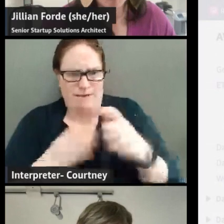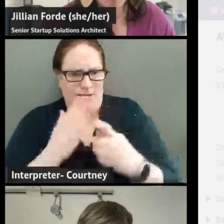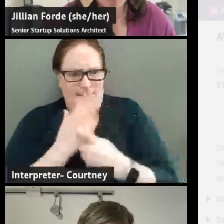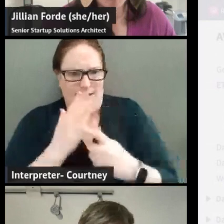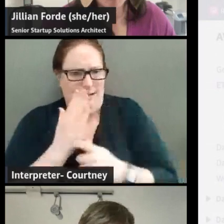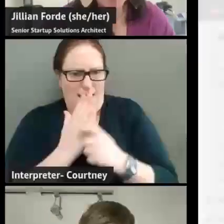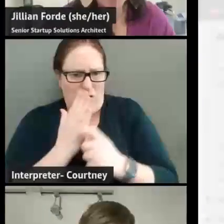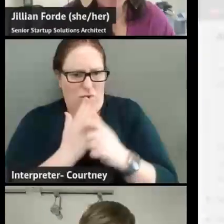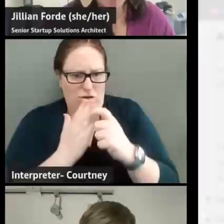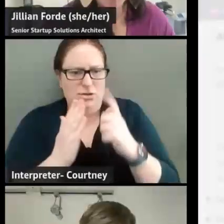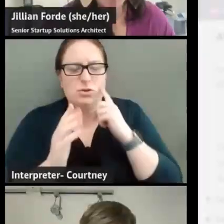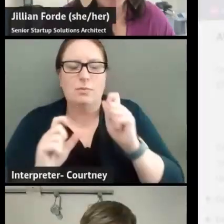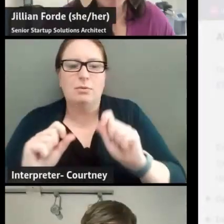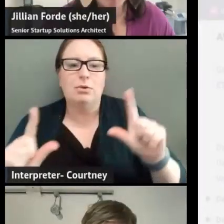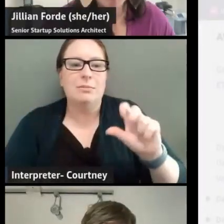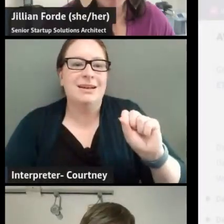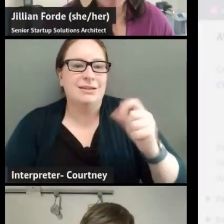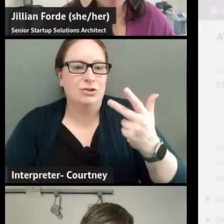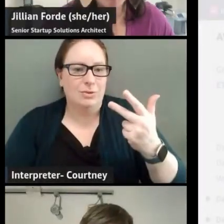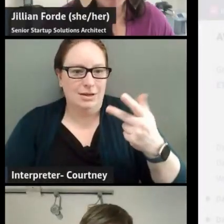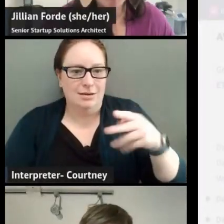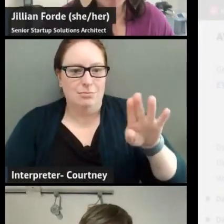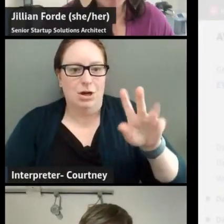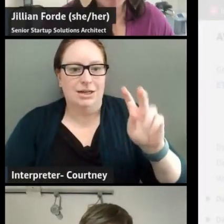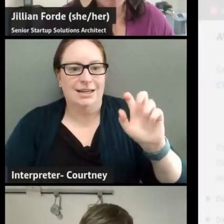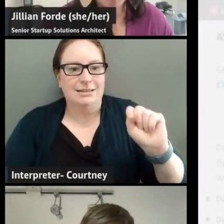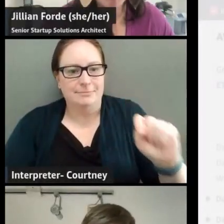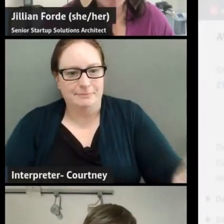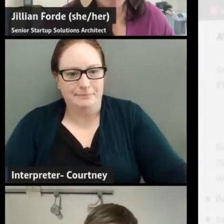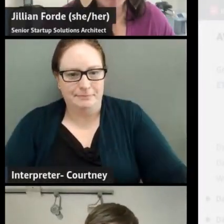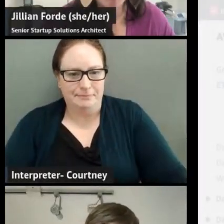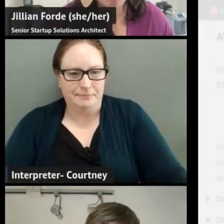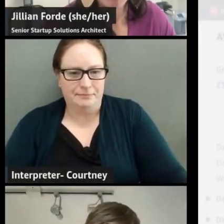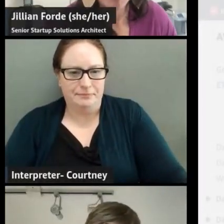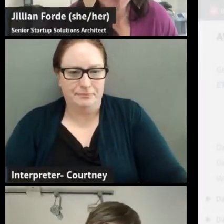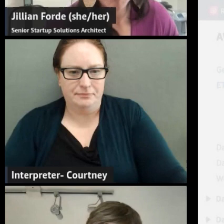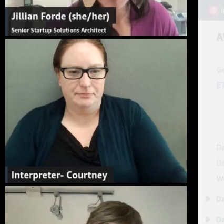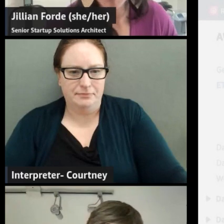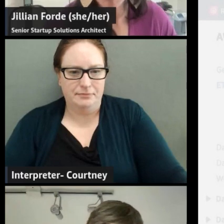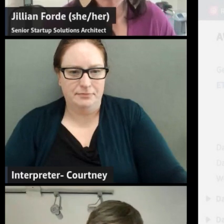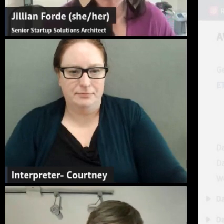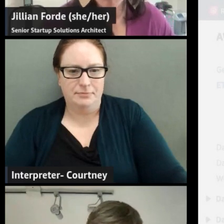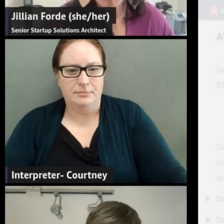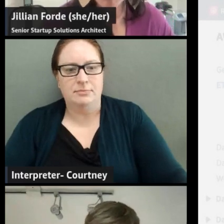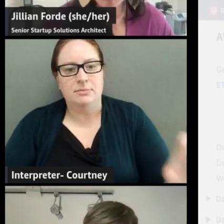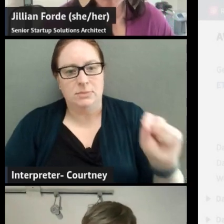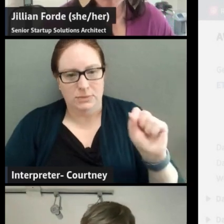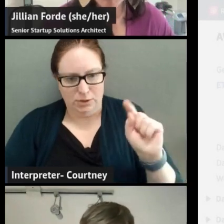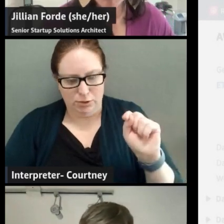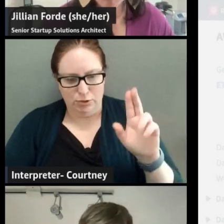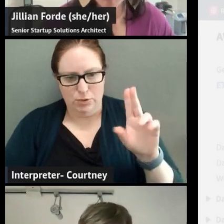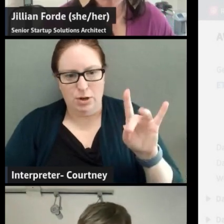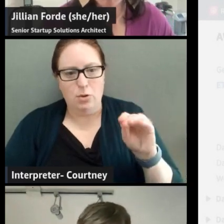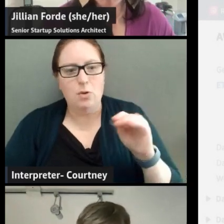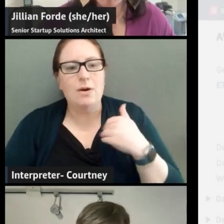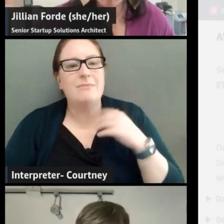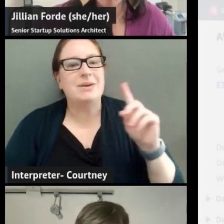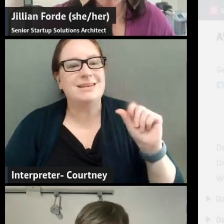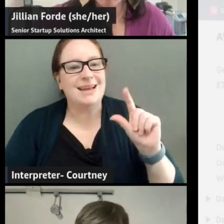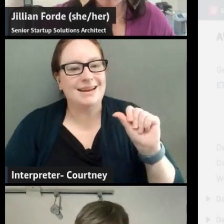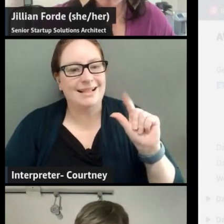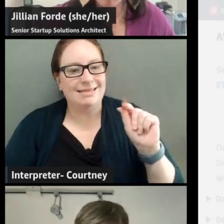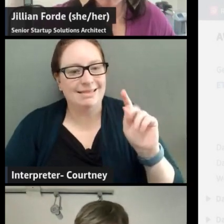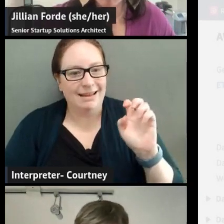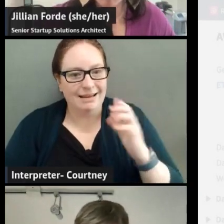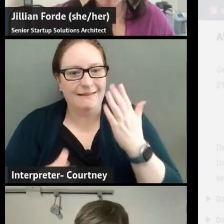to an S3 bucket. So I have this one right here, Studio, and I've got my data lake files, and in here is